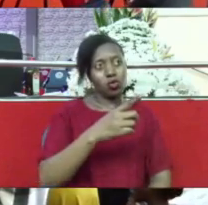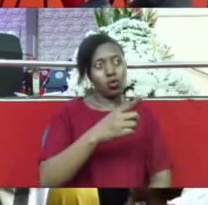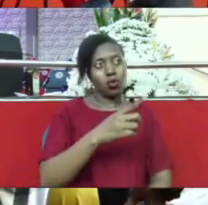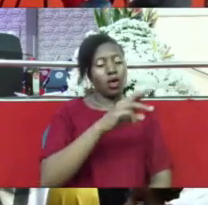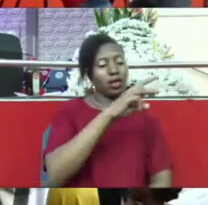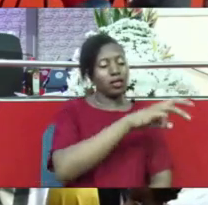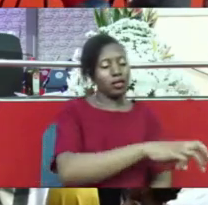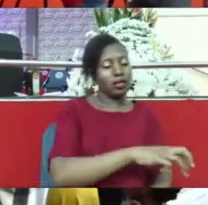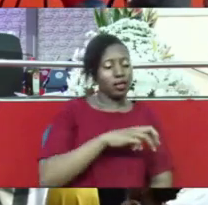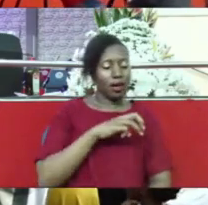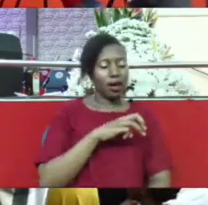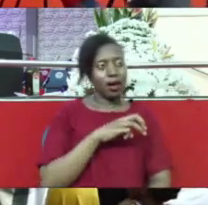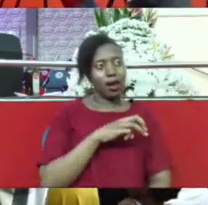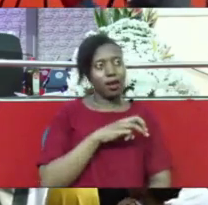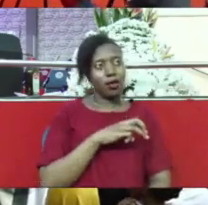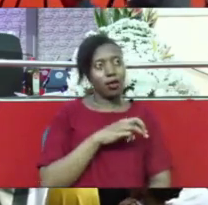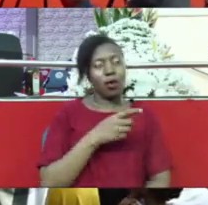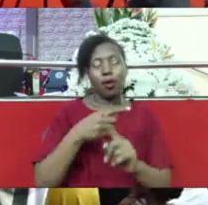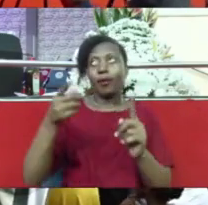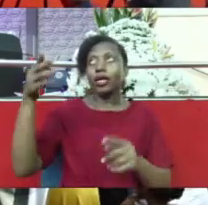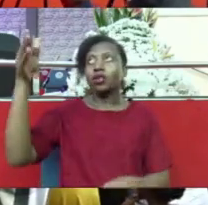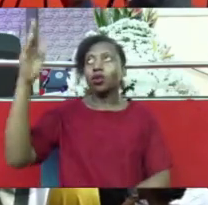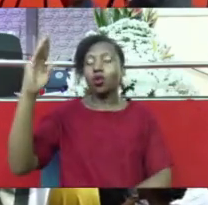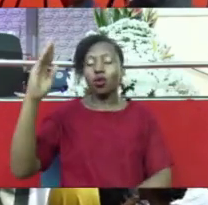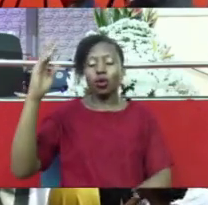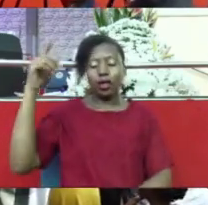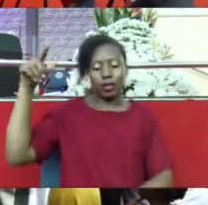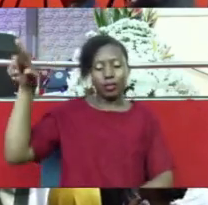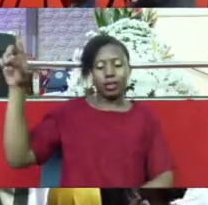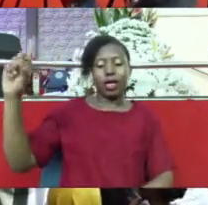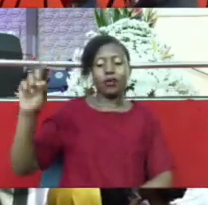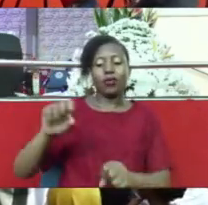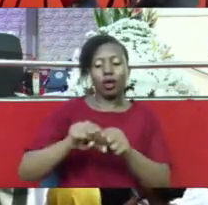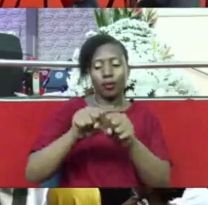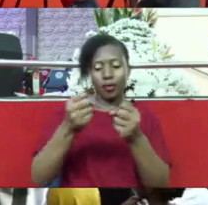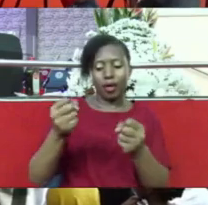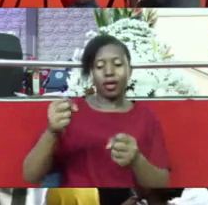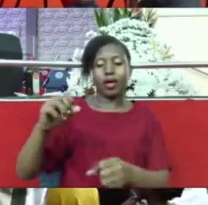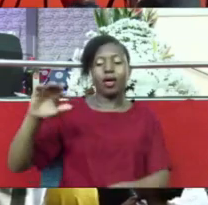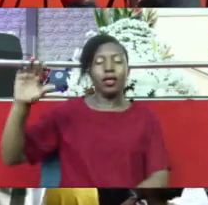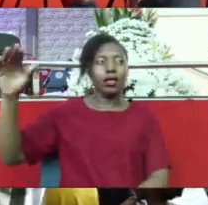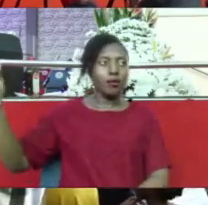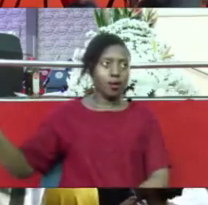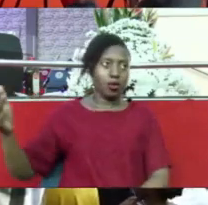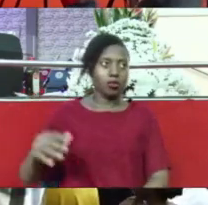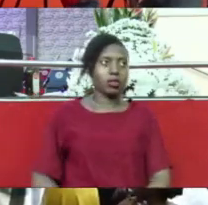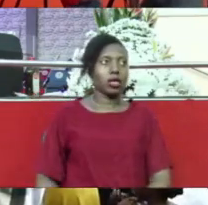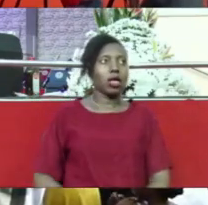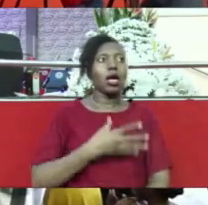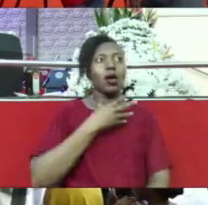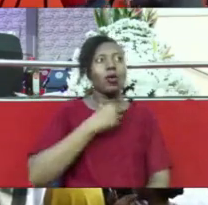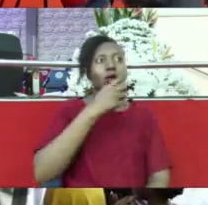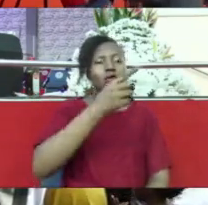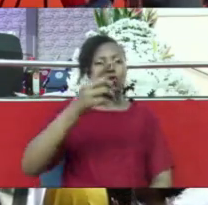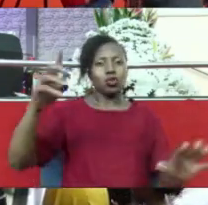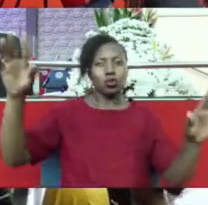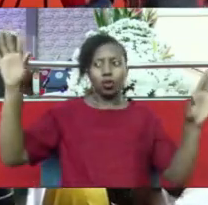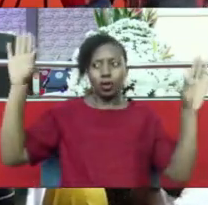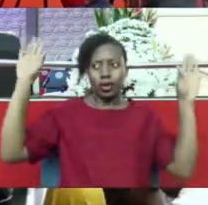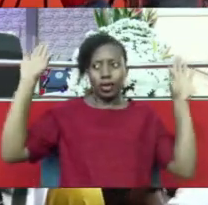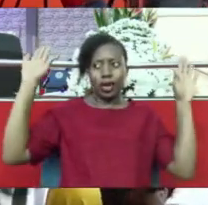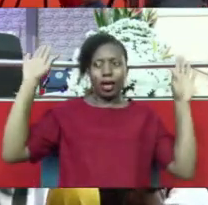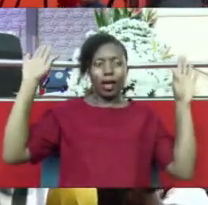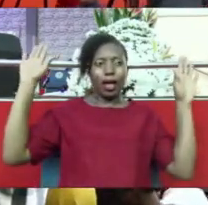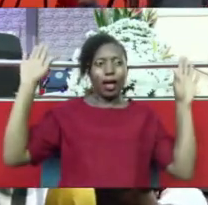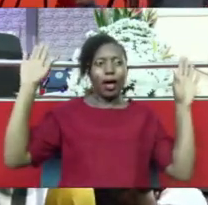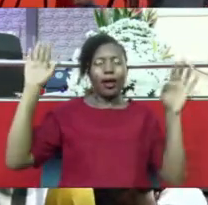will thresh that mountain. Mungu mwenyewe atauvunja ule mlima. I want you to raise both hands and ask God. Ningependa uinue mikono yote